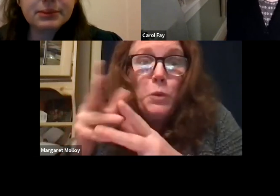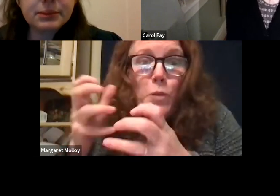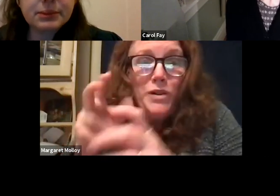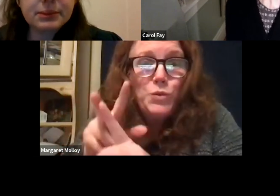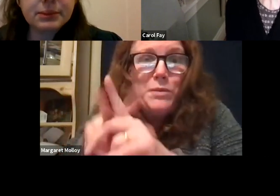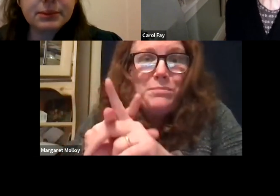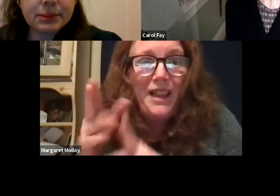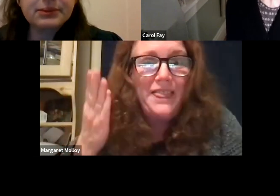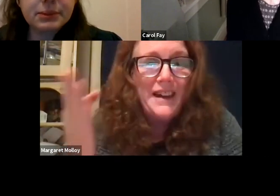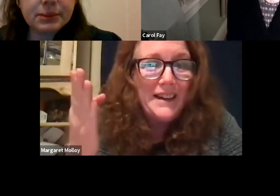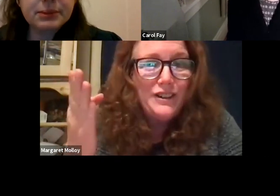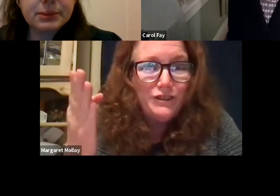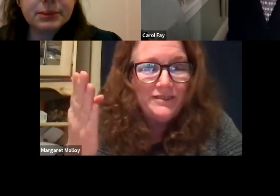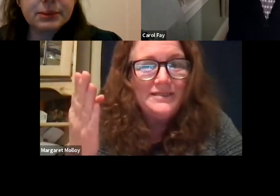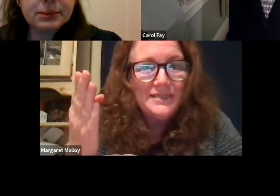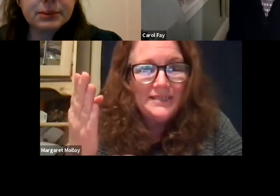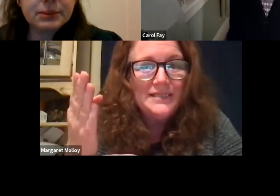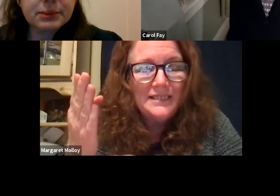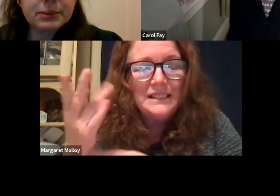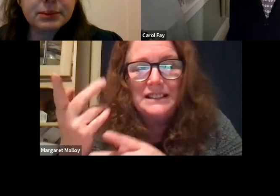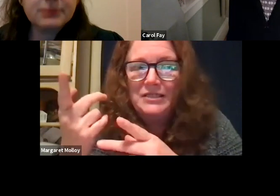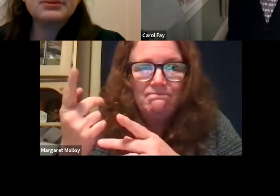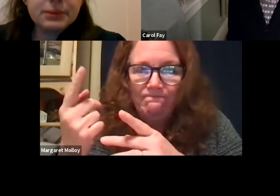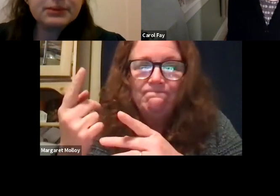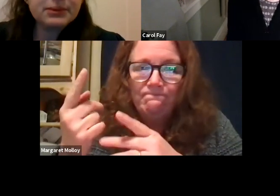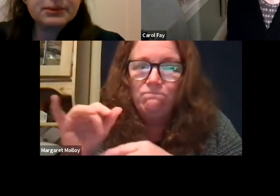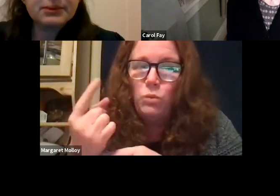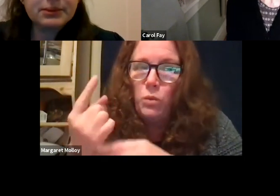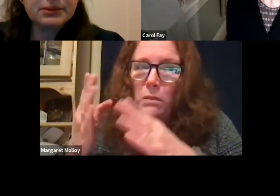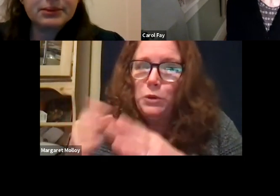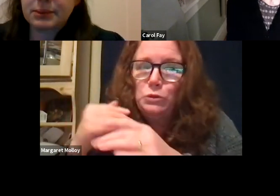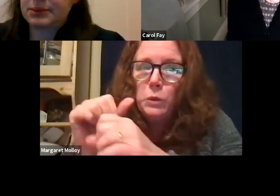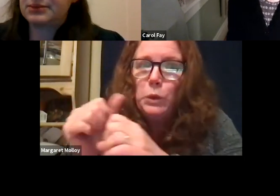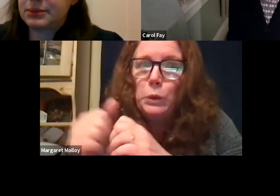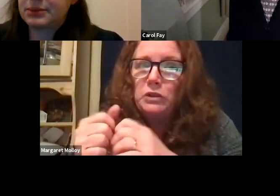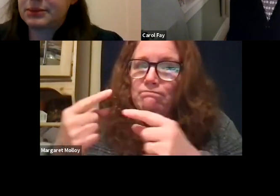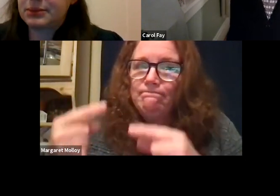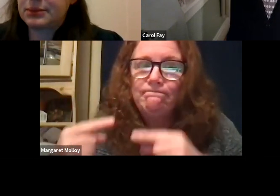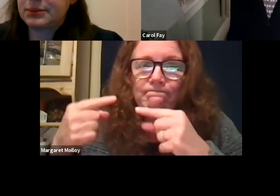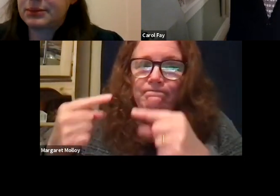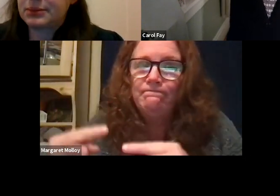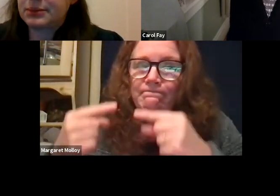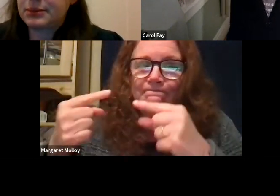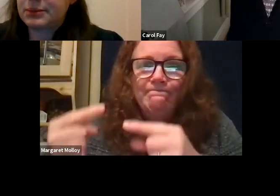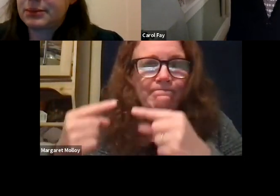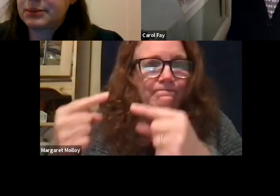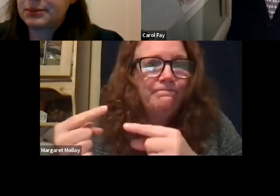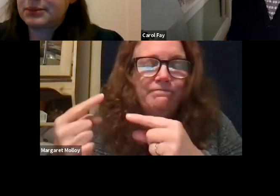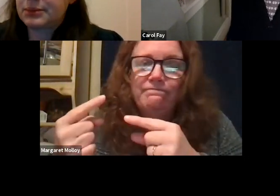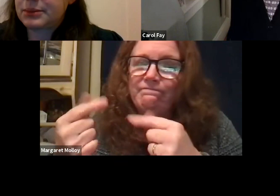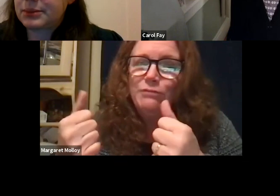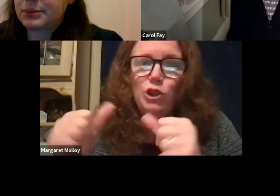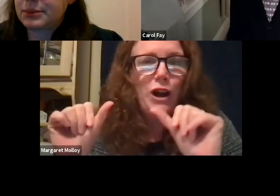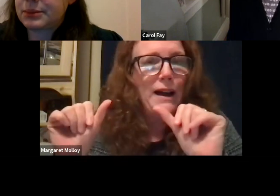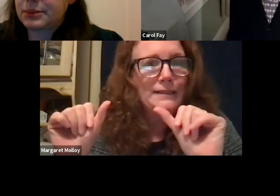deaf applicants or people who want to apply but can't get through the application process. And I've worked with someone, like